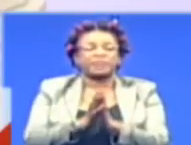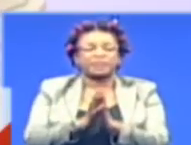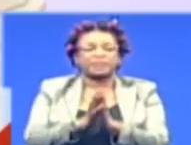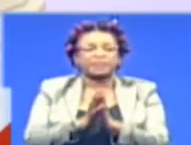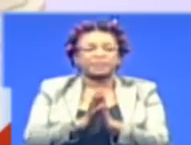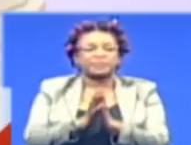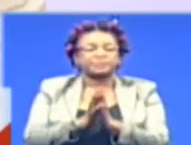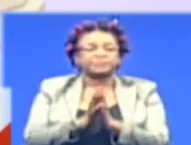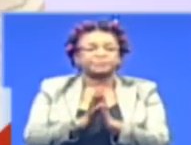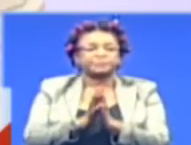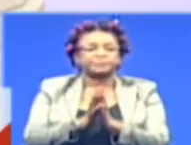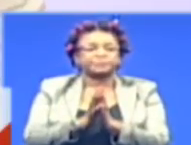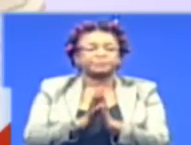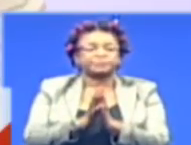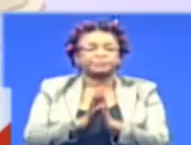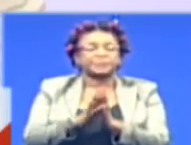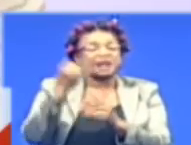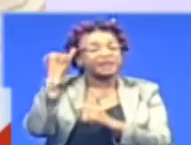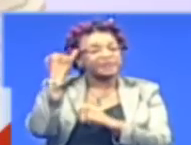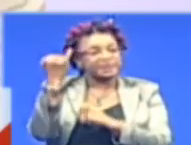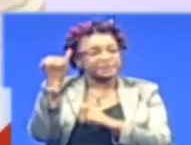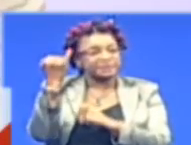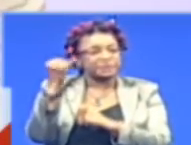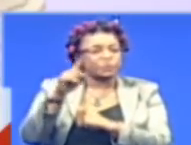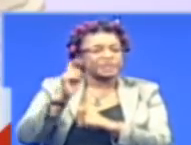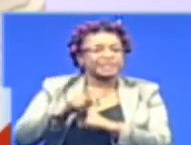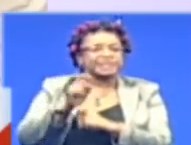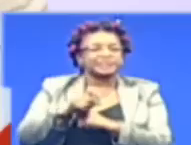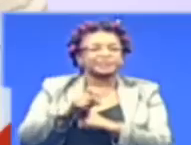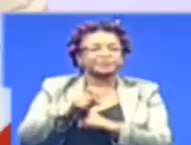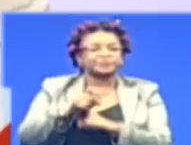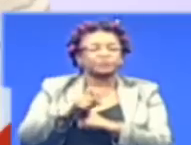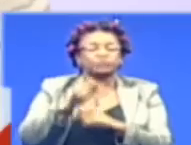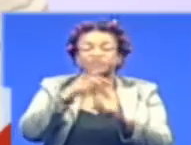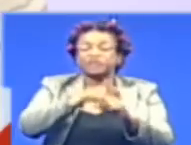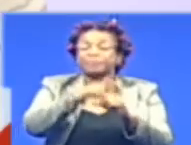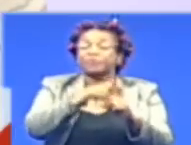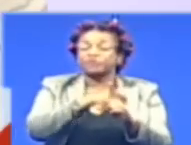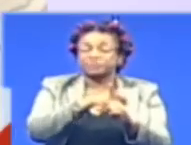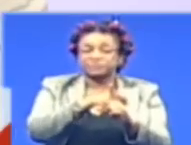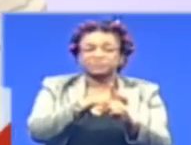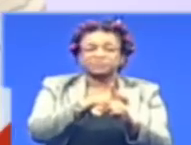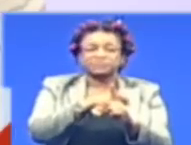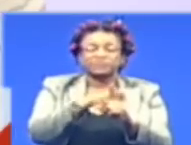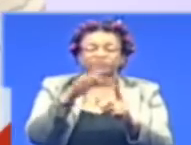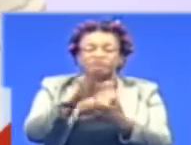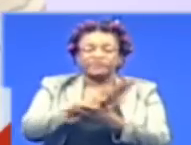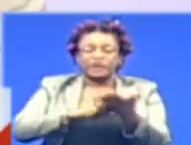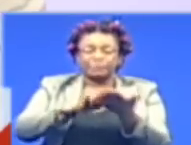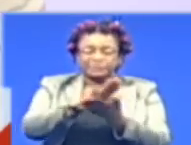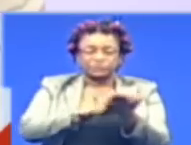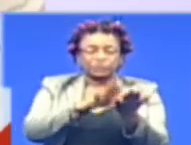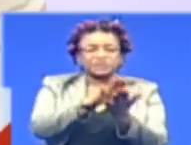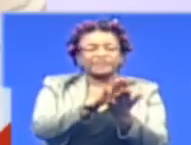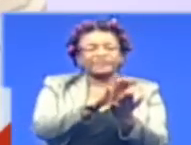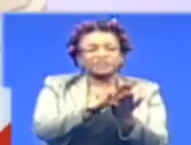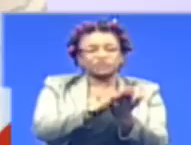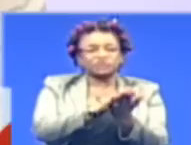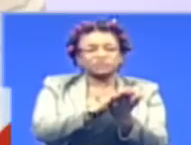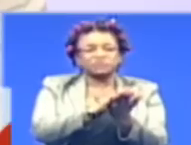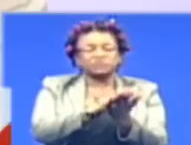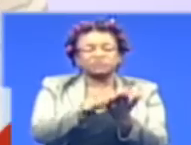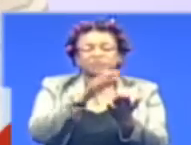with the notion that we really need to be the champions in terms of environmental conservation. And that's why we called for a